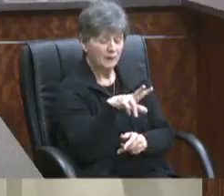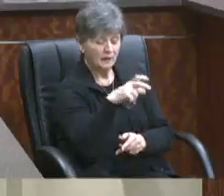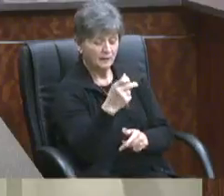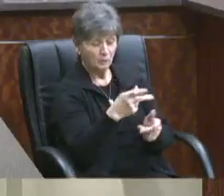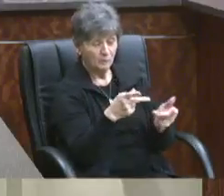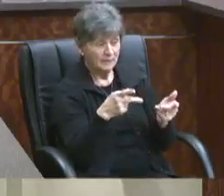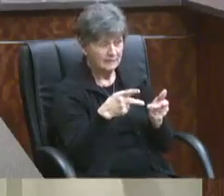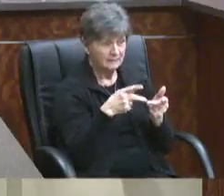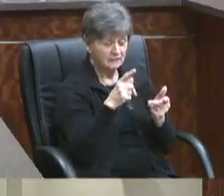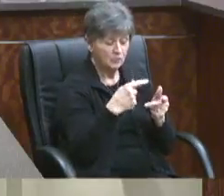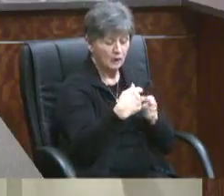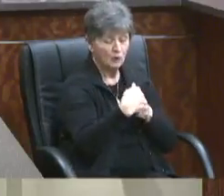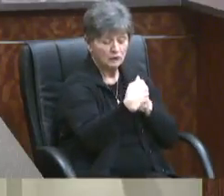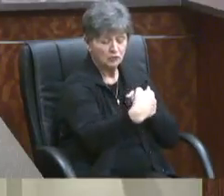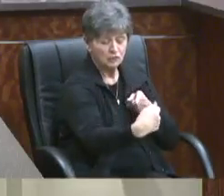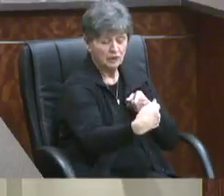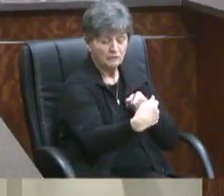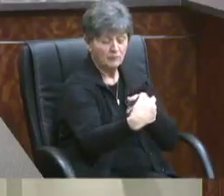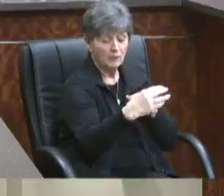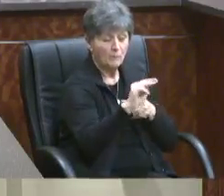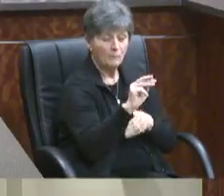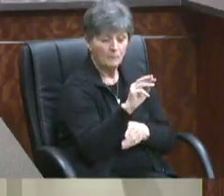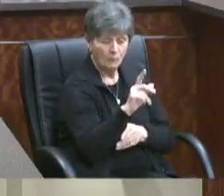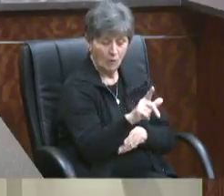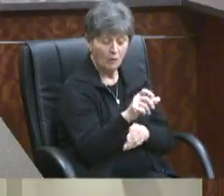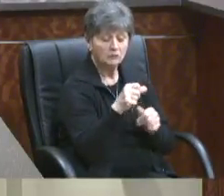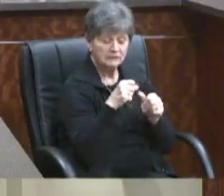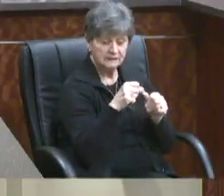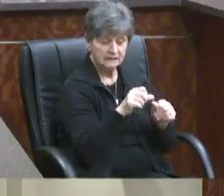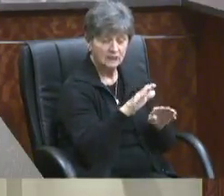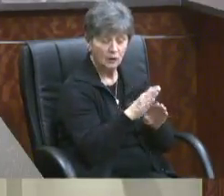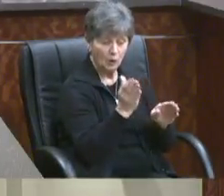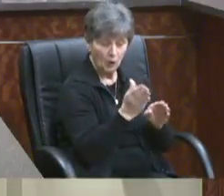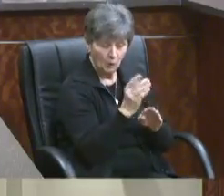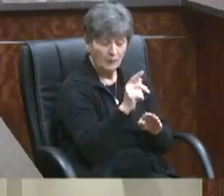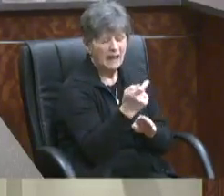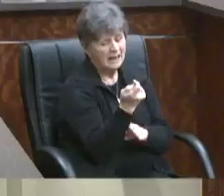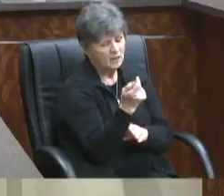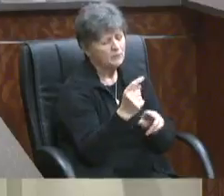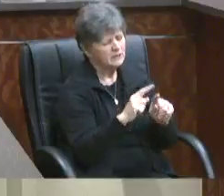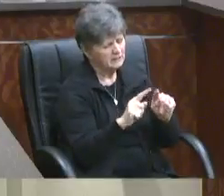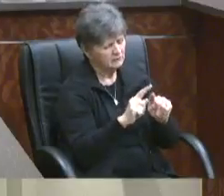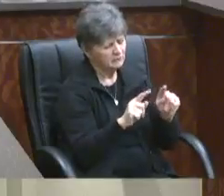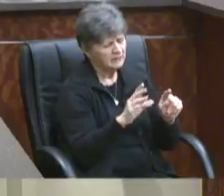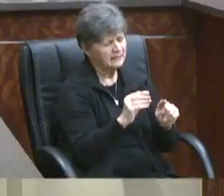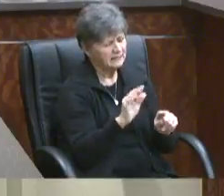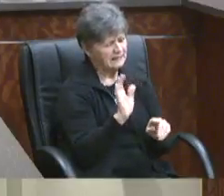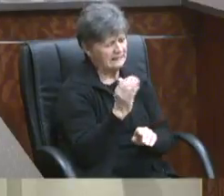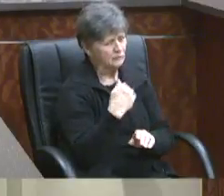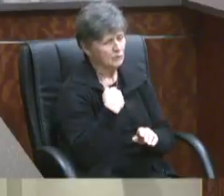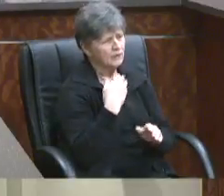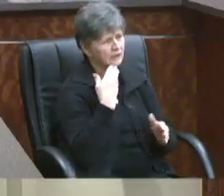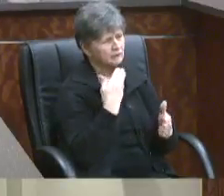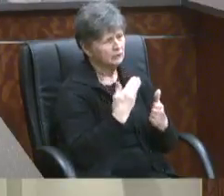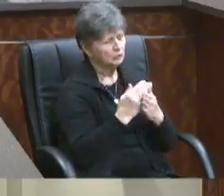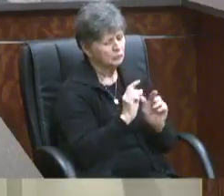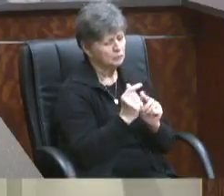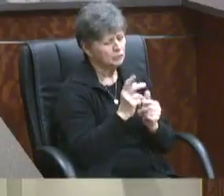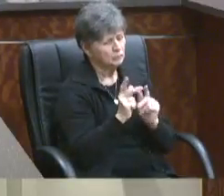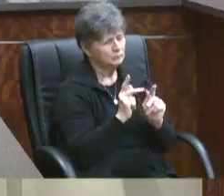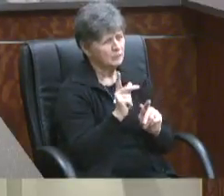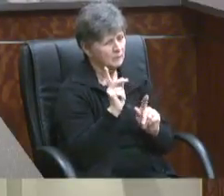open. This is a little different. And they seem to have a good clientele coming in and out of